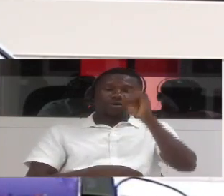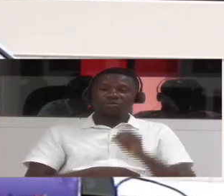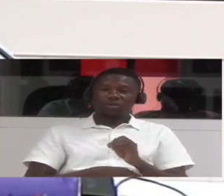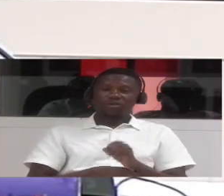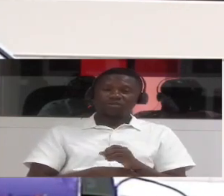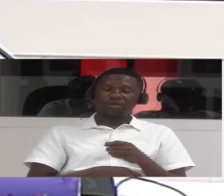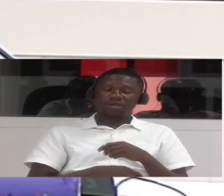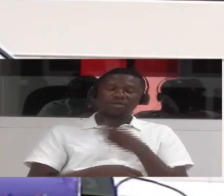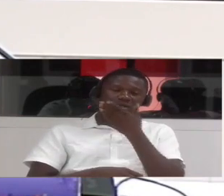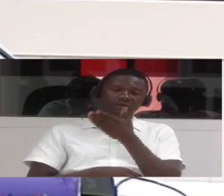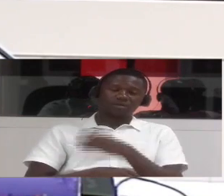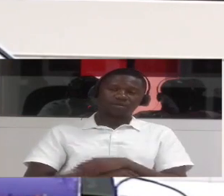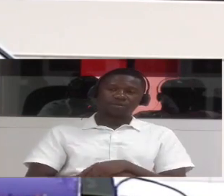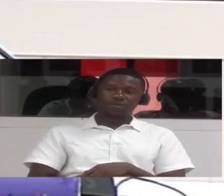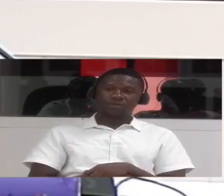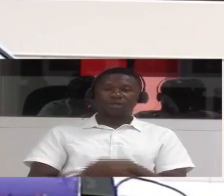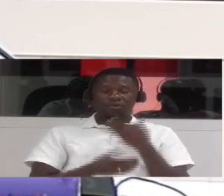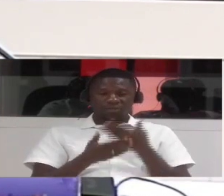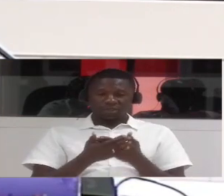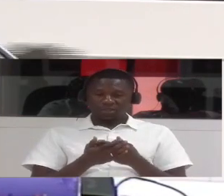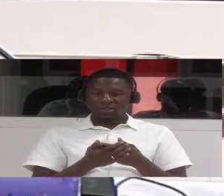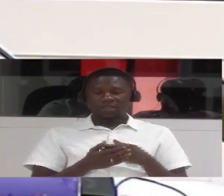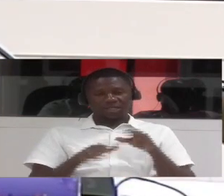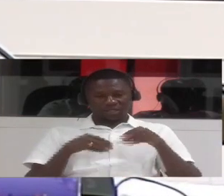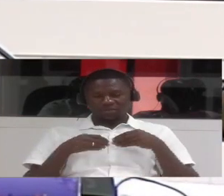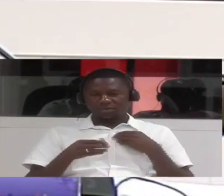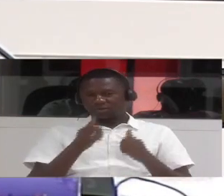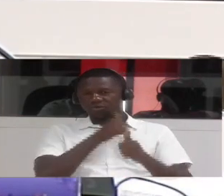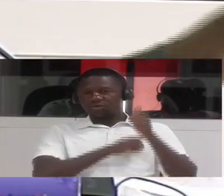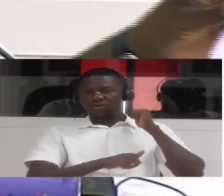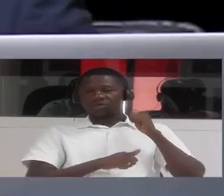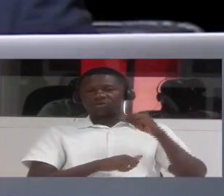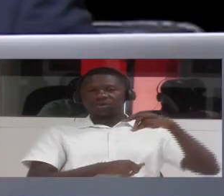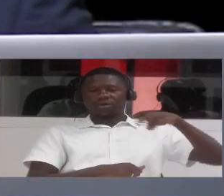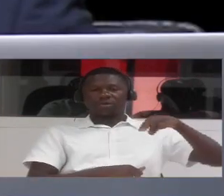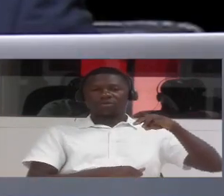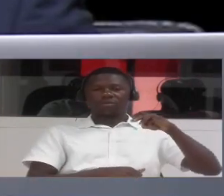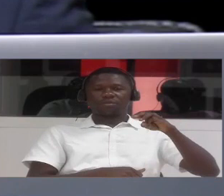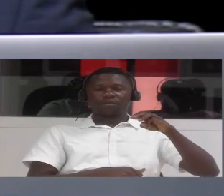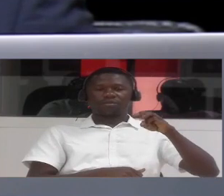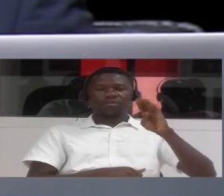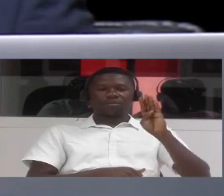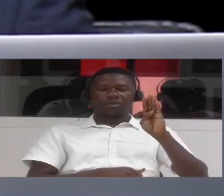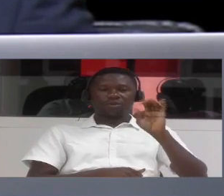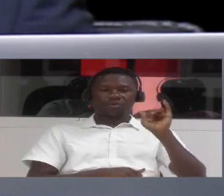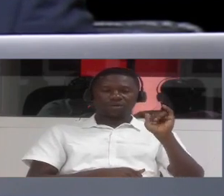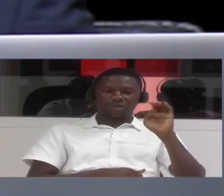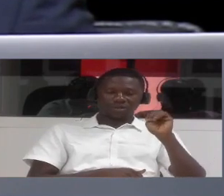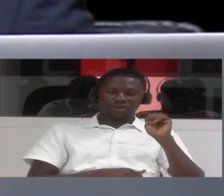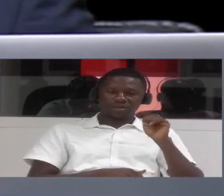Perhaps allow me to go back to Mbaye a little bit. In his last arrest